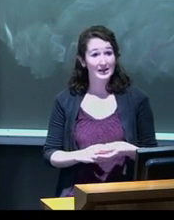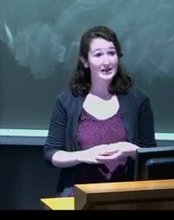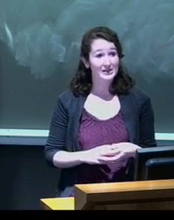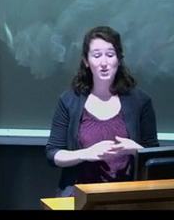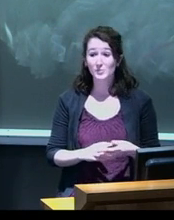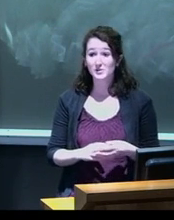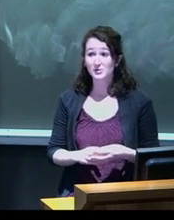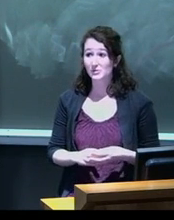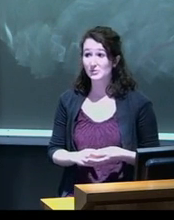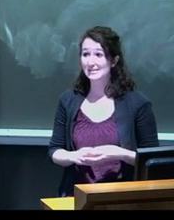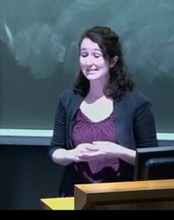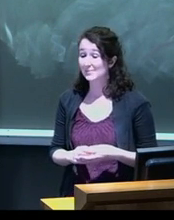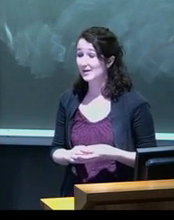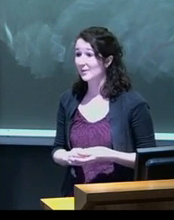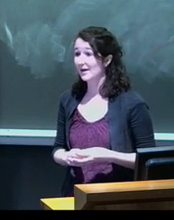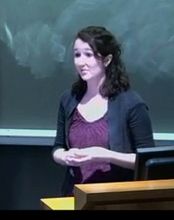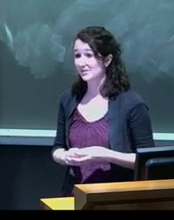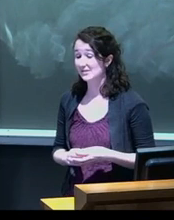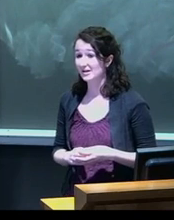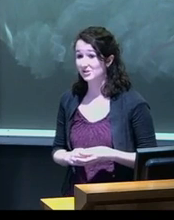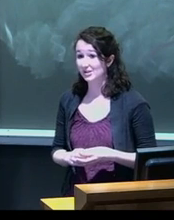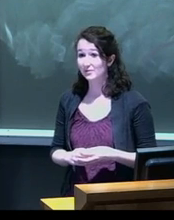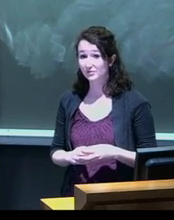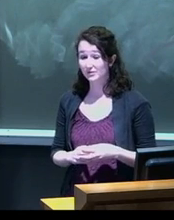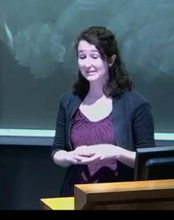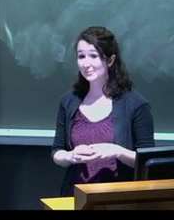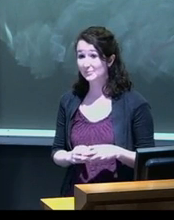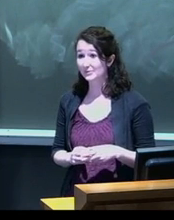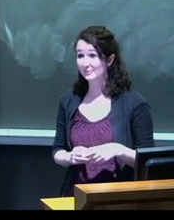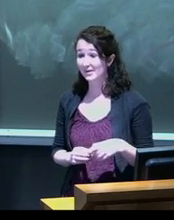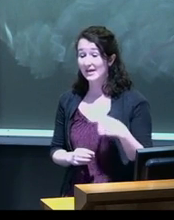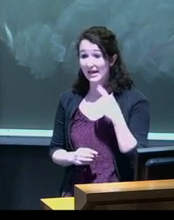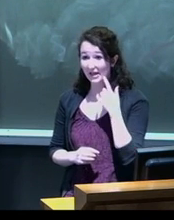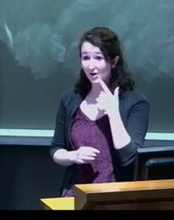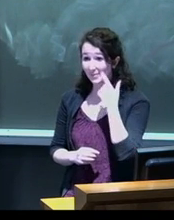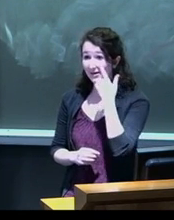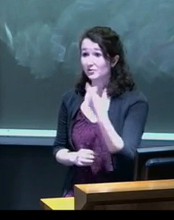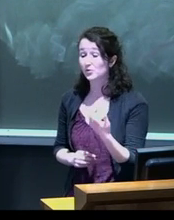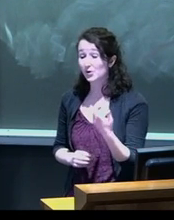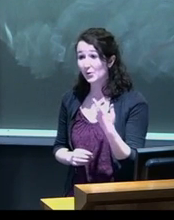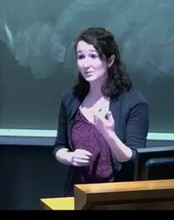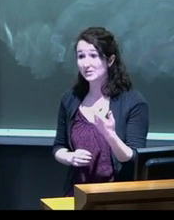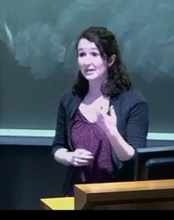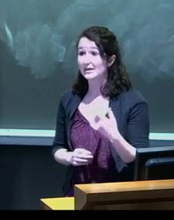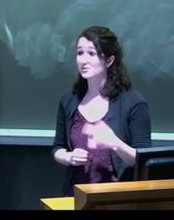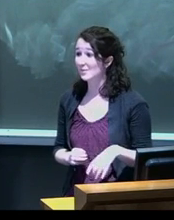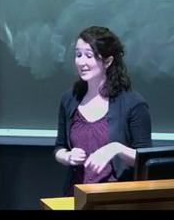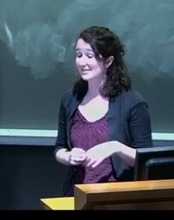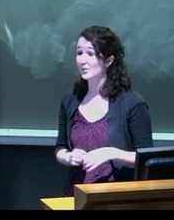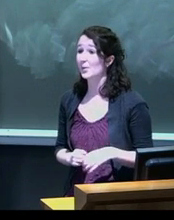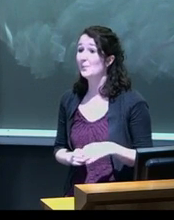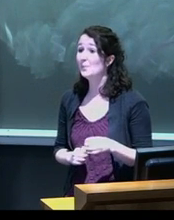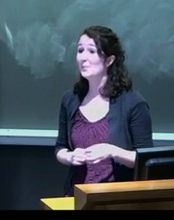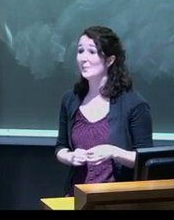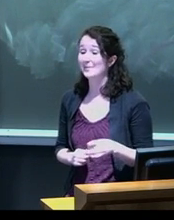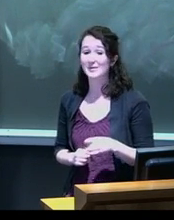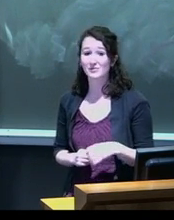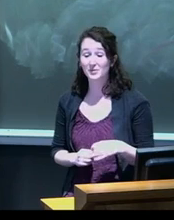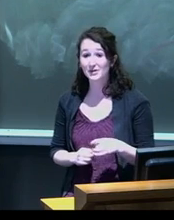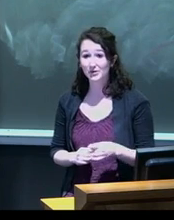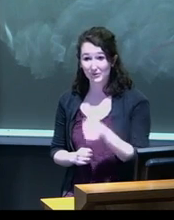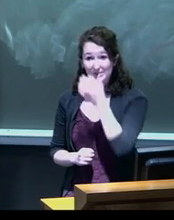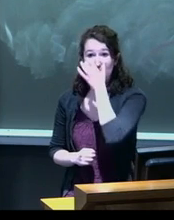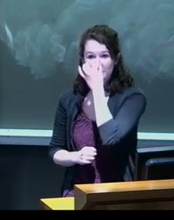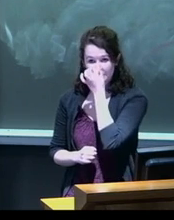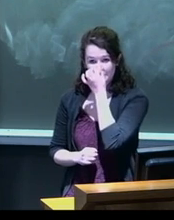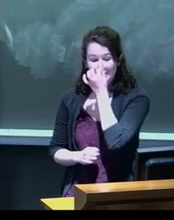that we as humans produce is limited by our physiology. For example, air coming out of your nose allows you to make the sound but if you